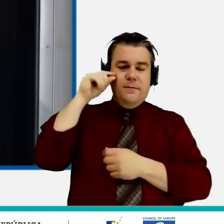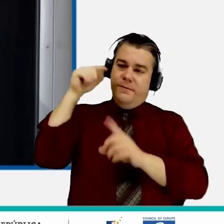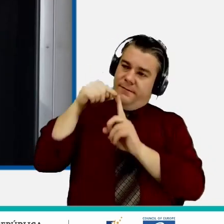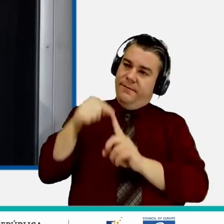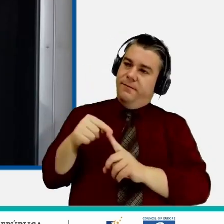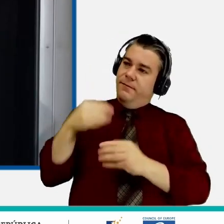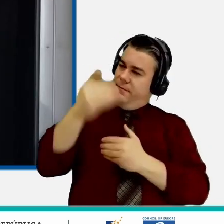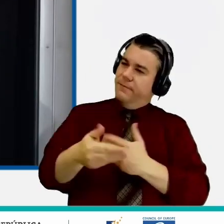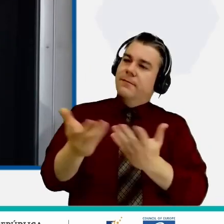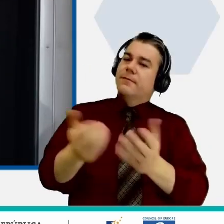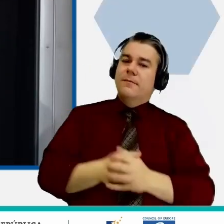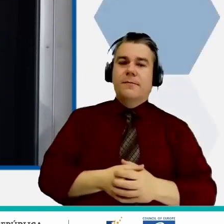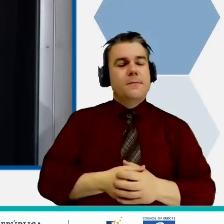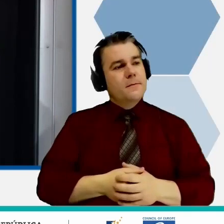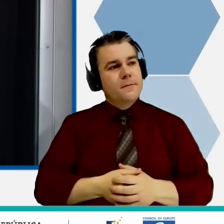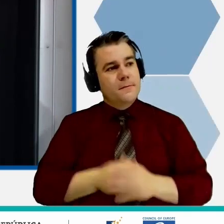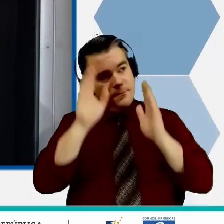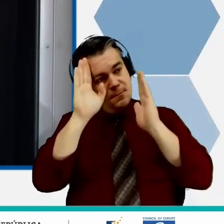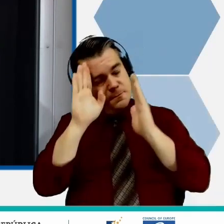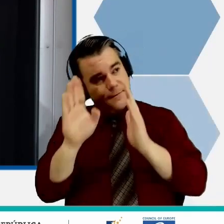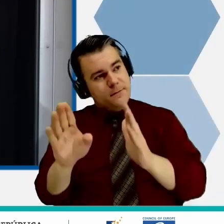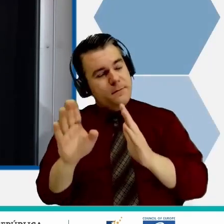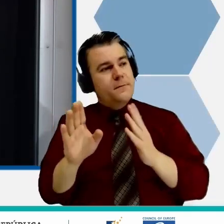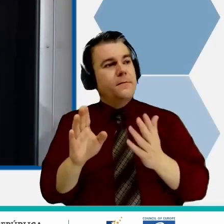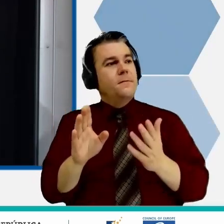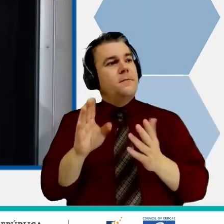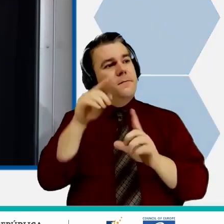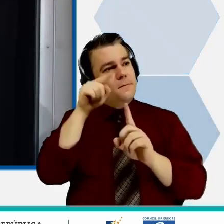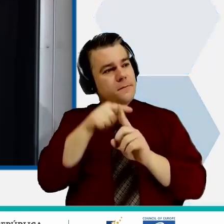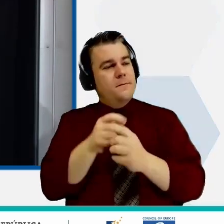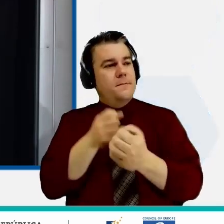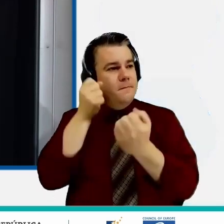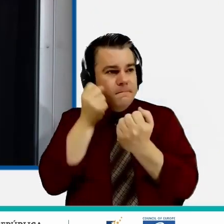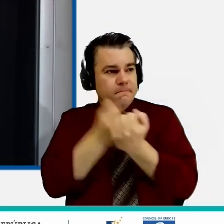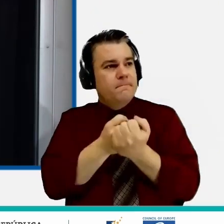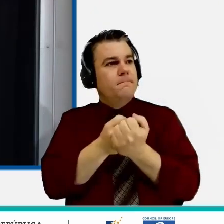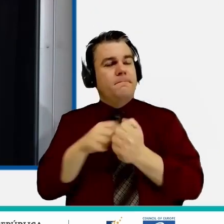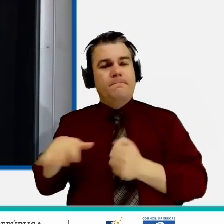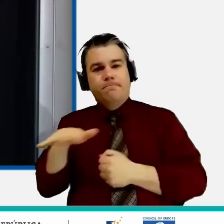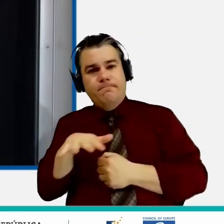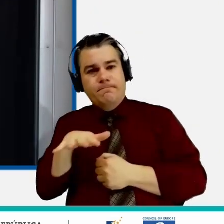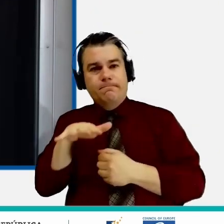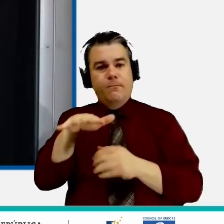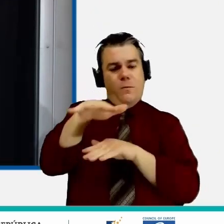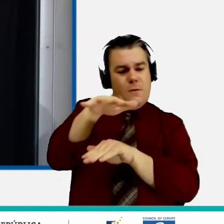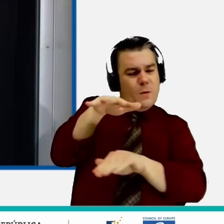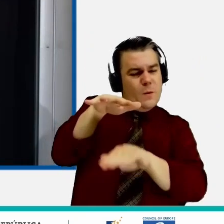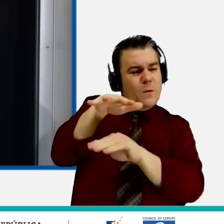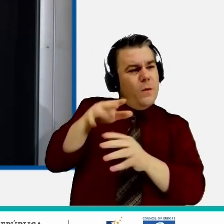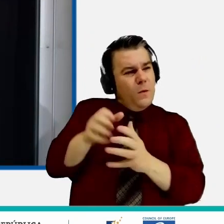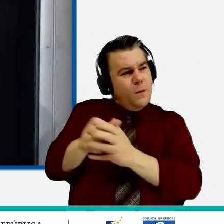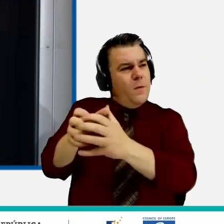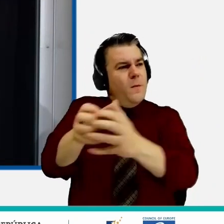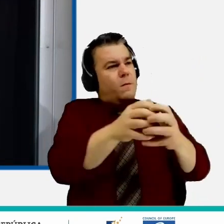think invest in the Sendai Focal Points, support them through the regional and sub-regional organizations and continue to support.